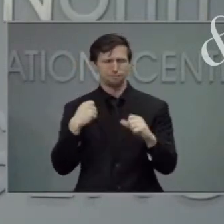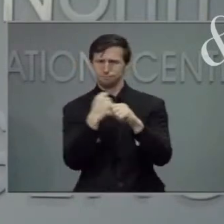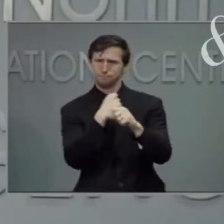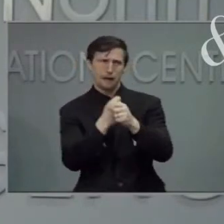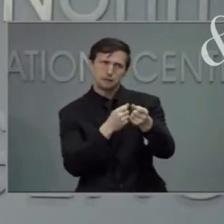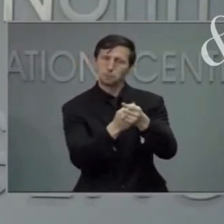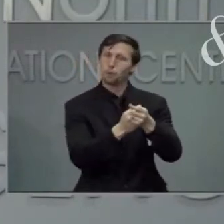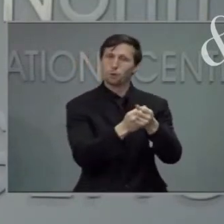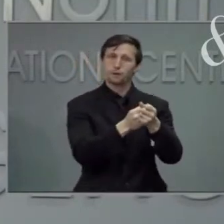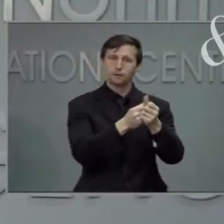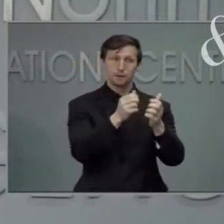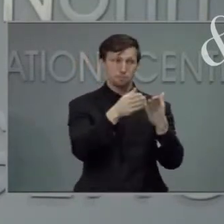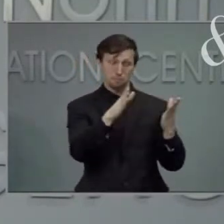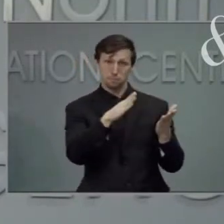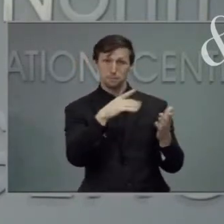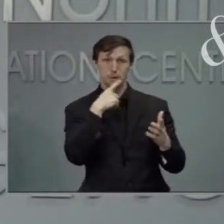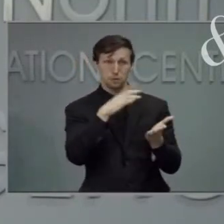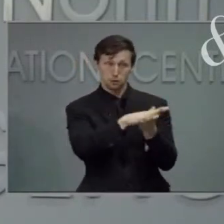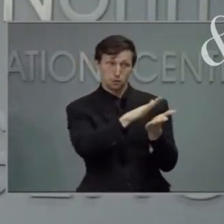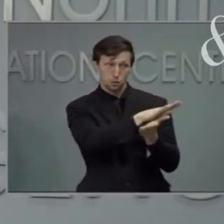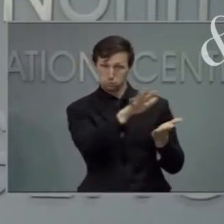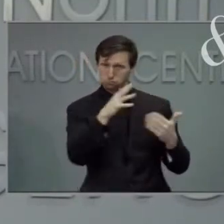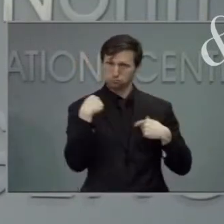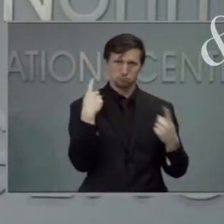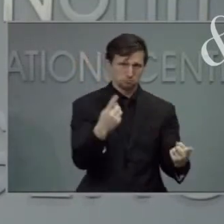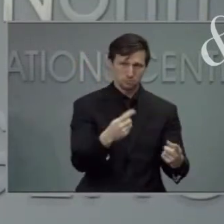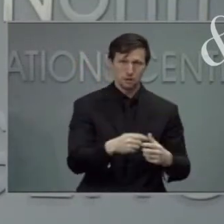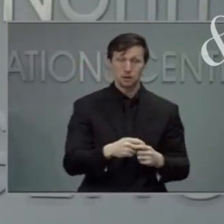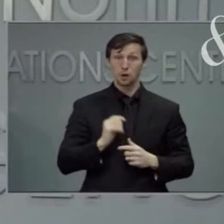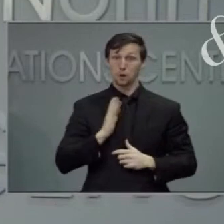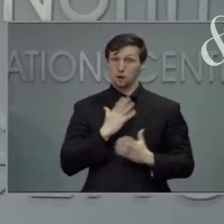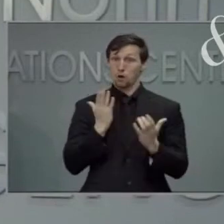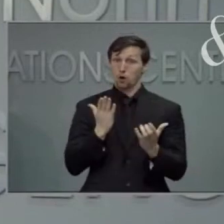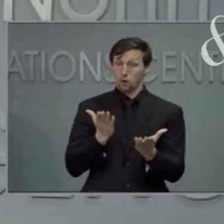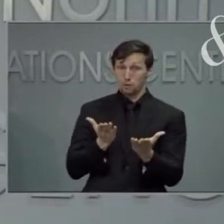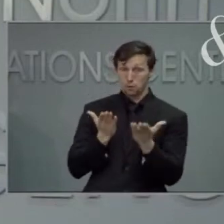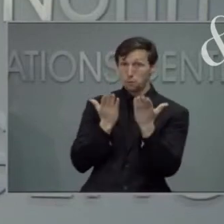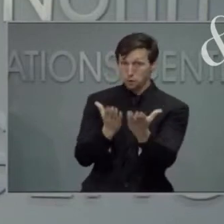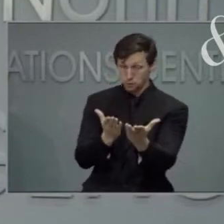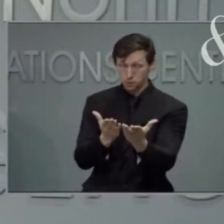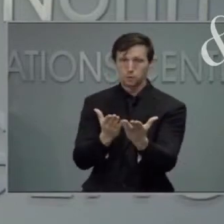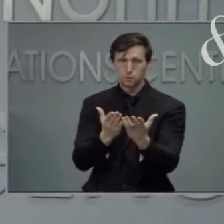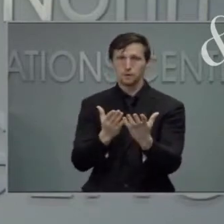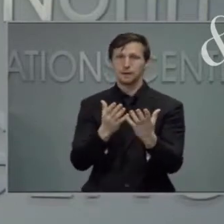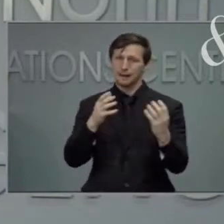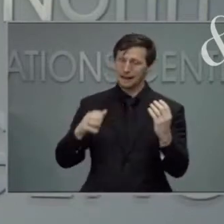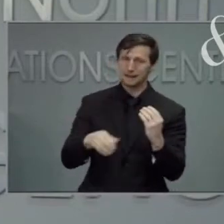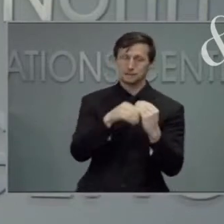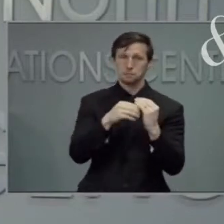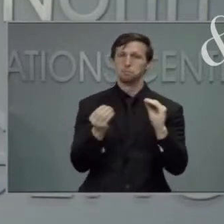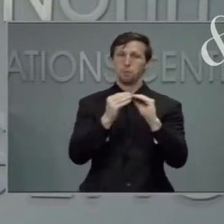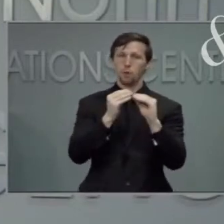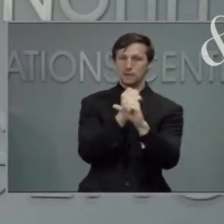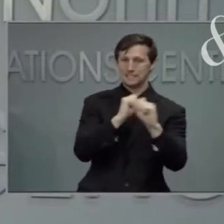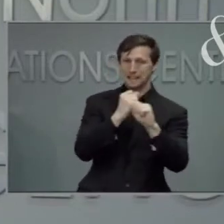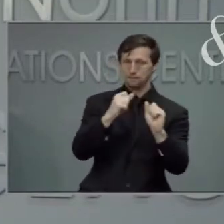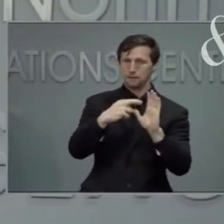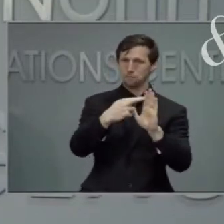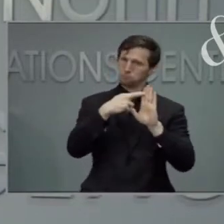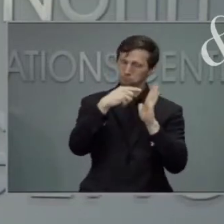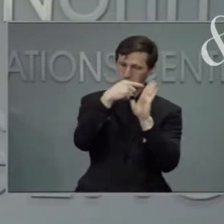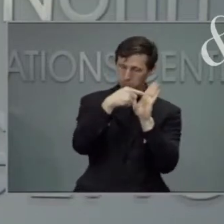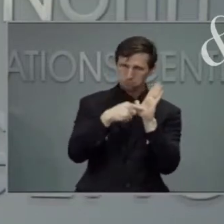educators. The proposal that we've made provides significant safety guidelines